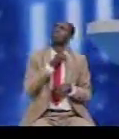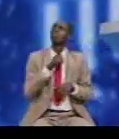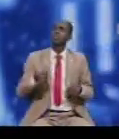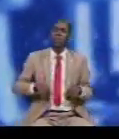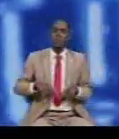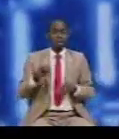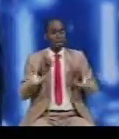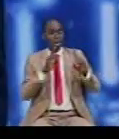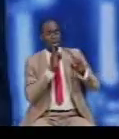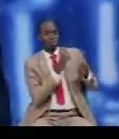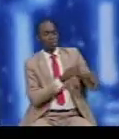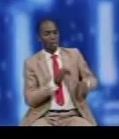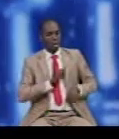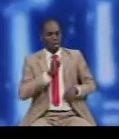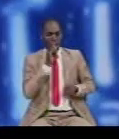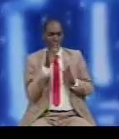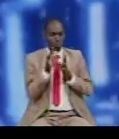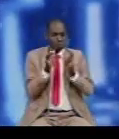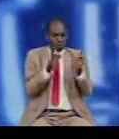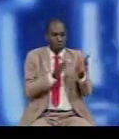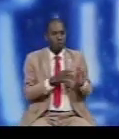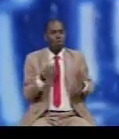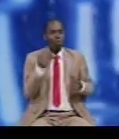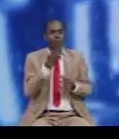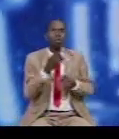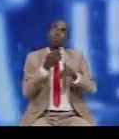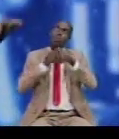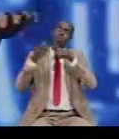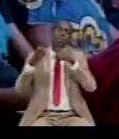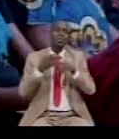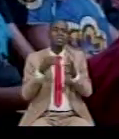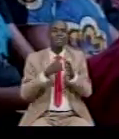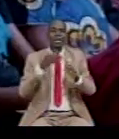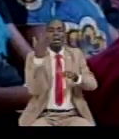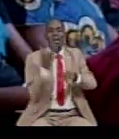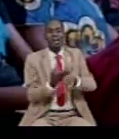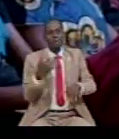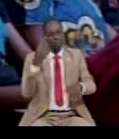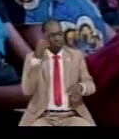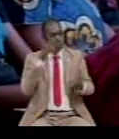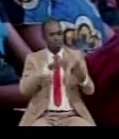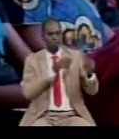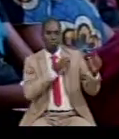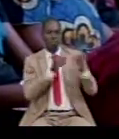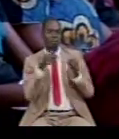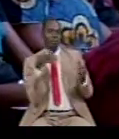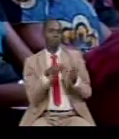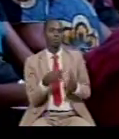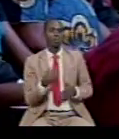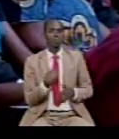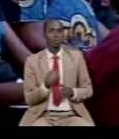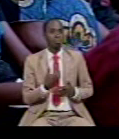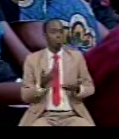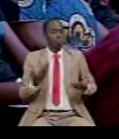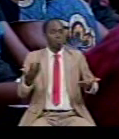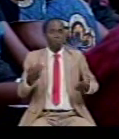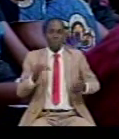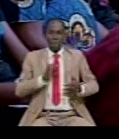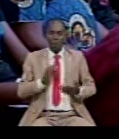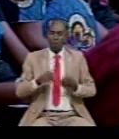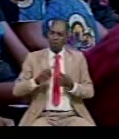you persecuted. Hard thing for you to kick against the pricks. I want to change then. I don't have